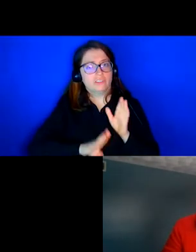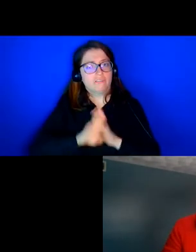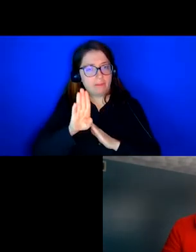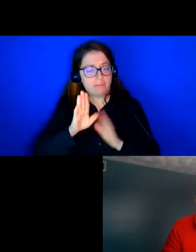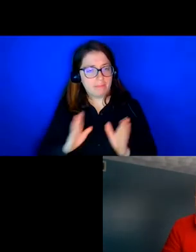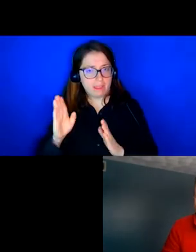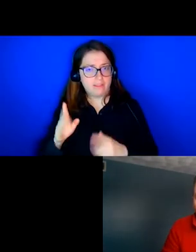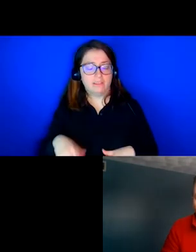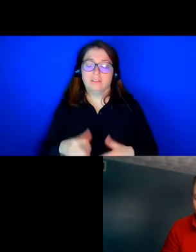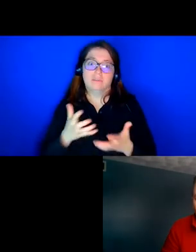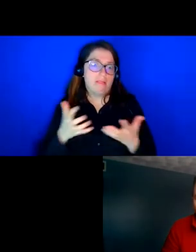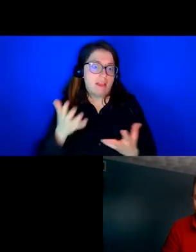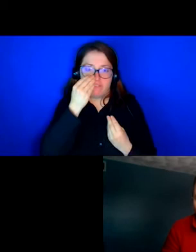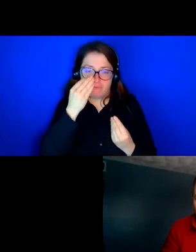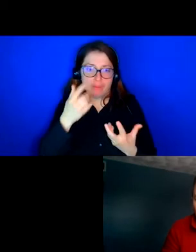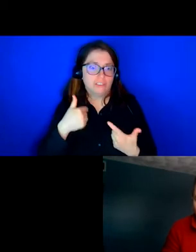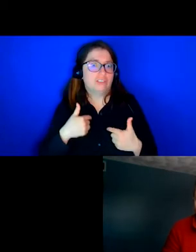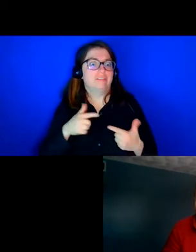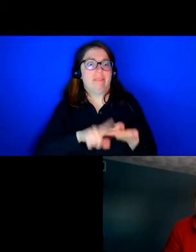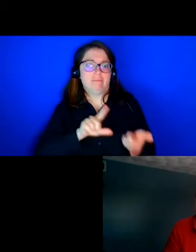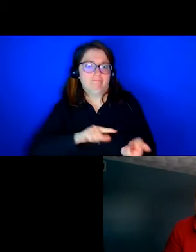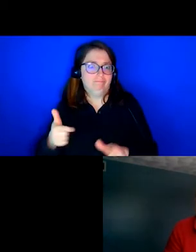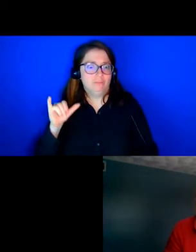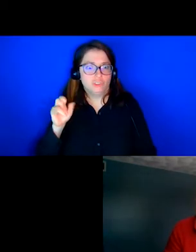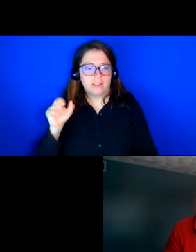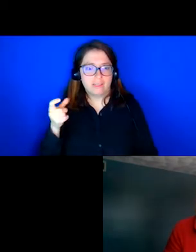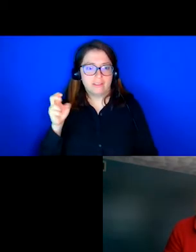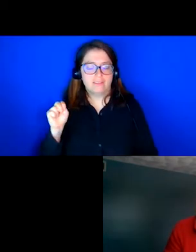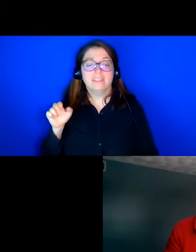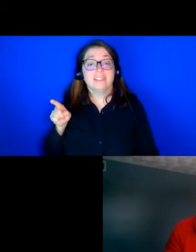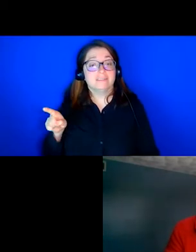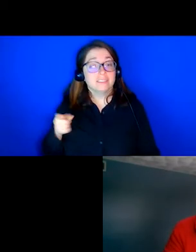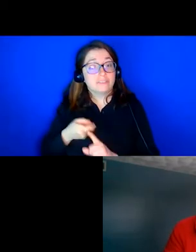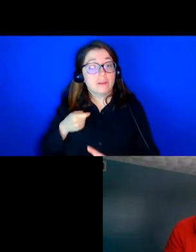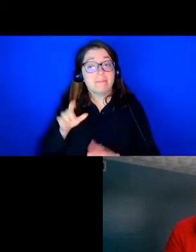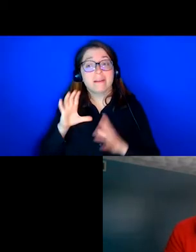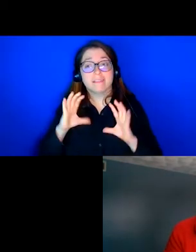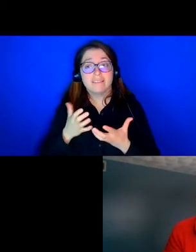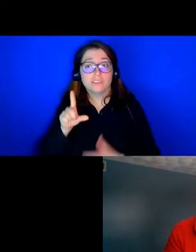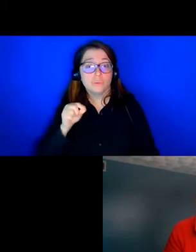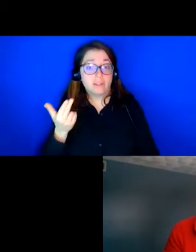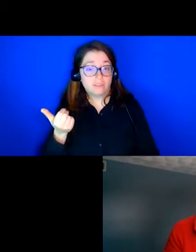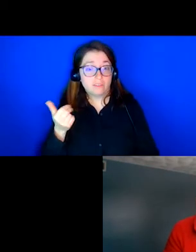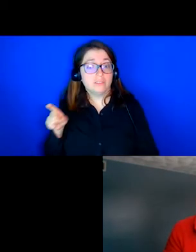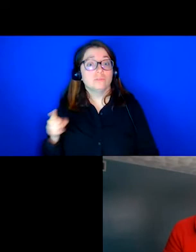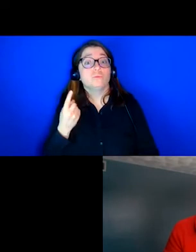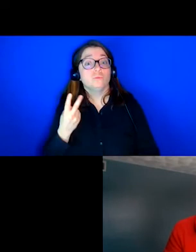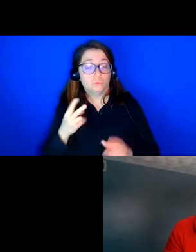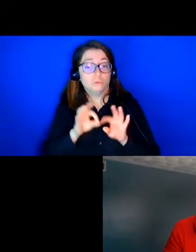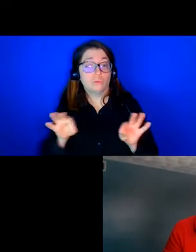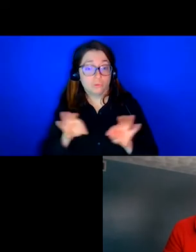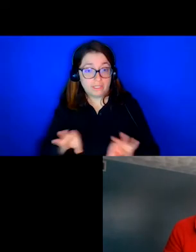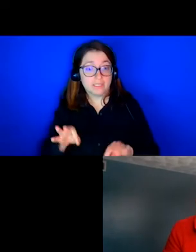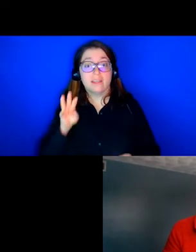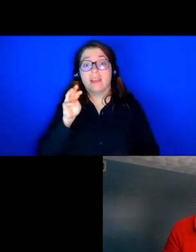quickly so we can get right into it. Jonathan is from the class of 2013. He holds 2 degrees, a master's of social work